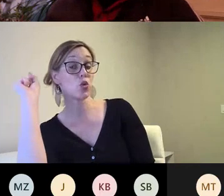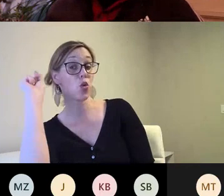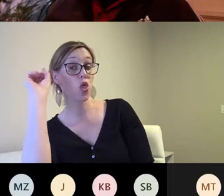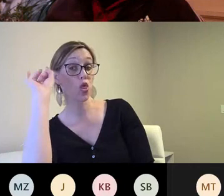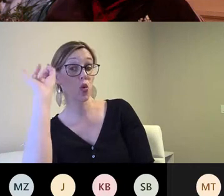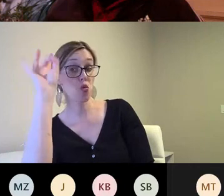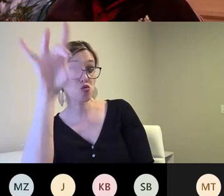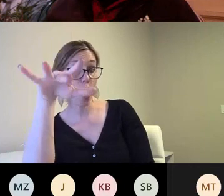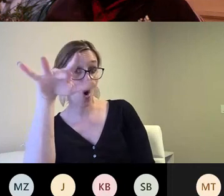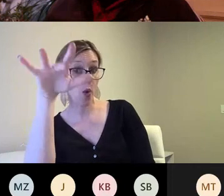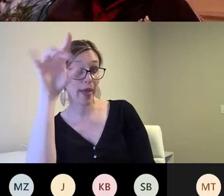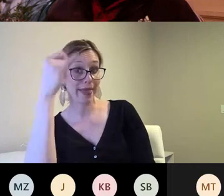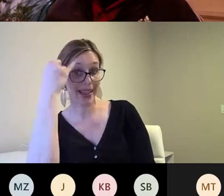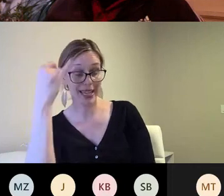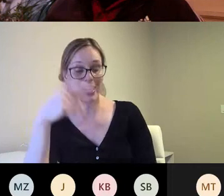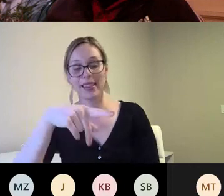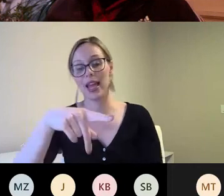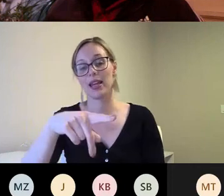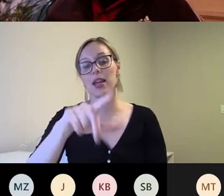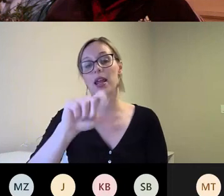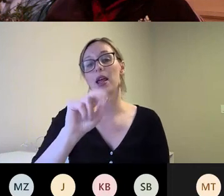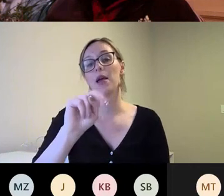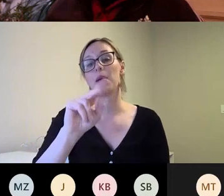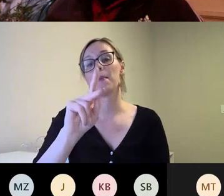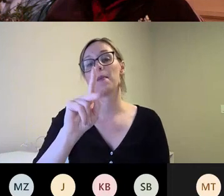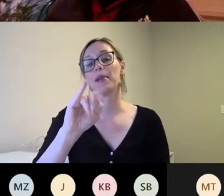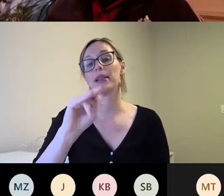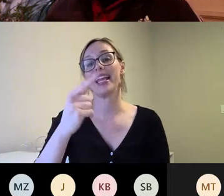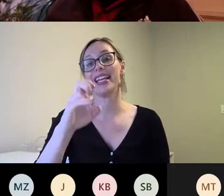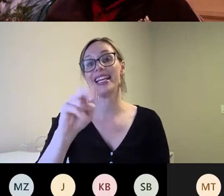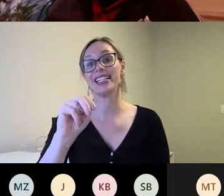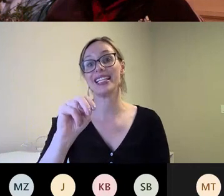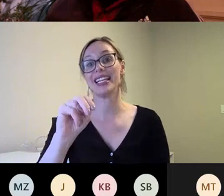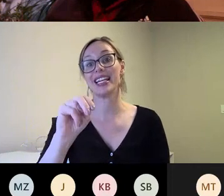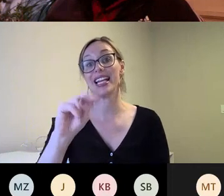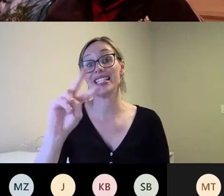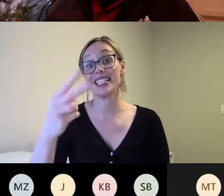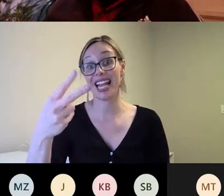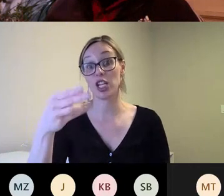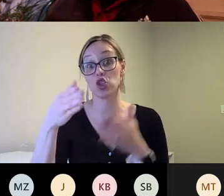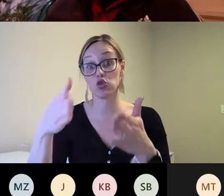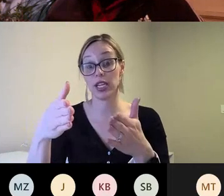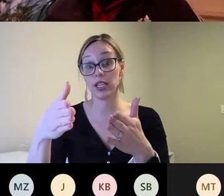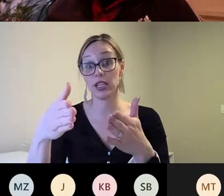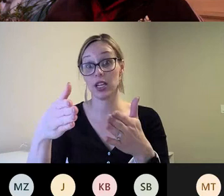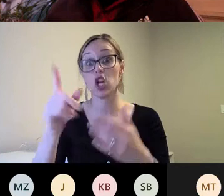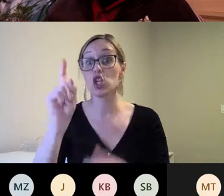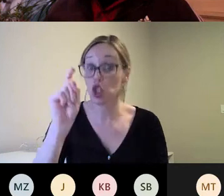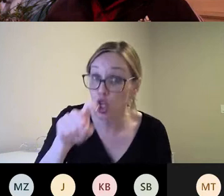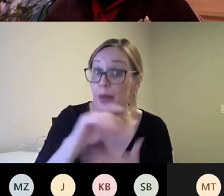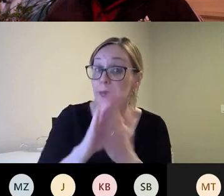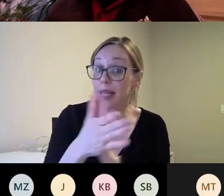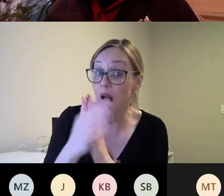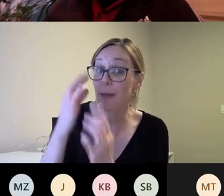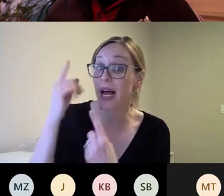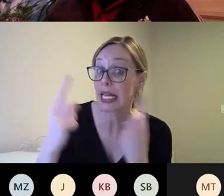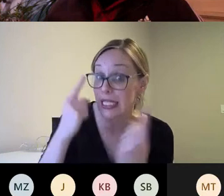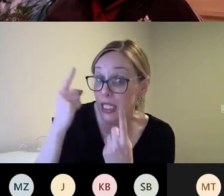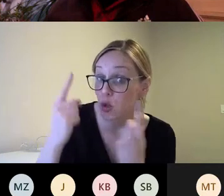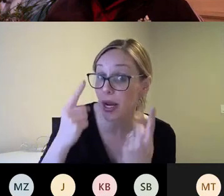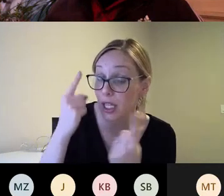idea that Plankington 2nd Street should be considered. I really think it's a much better option. It sounds like people on